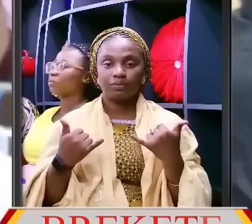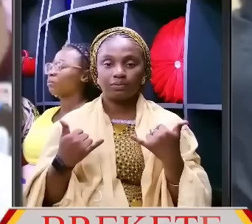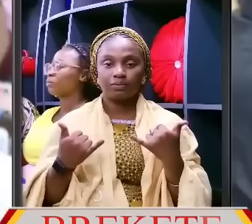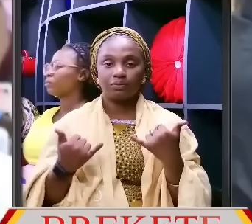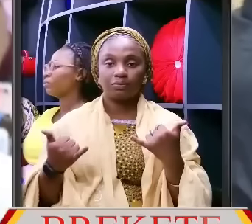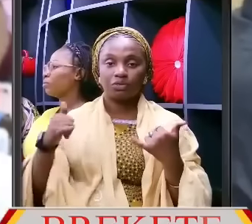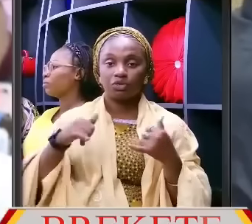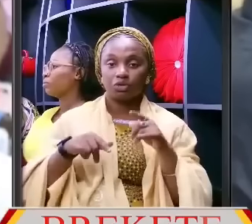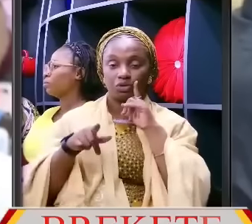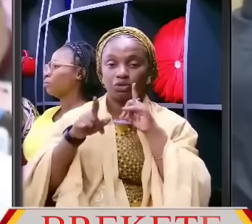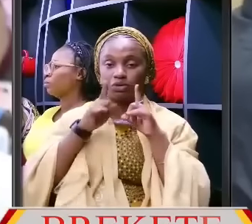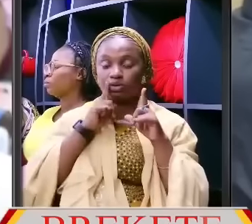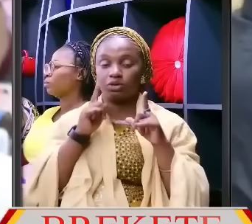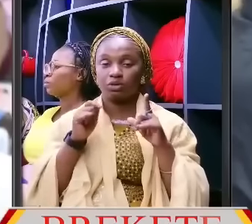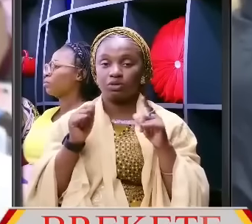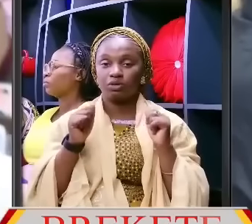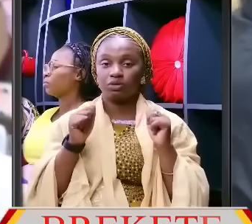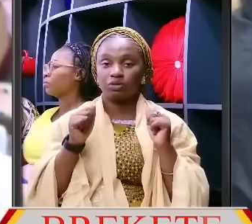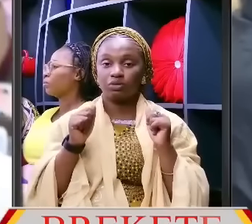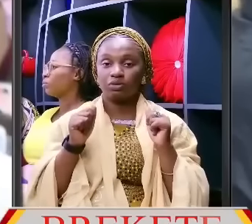they say,